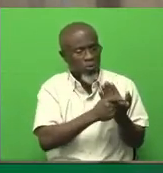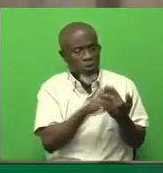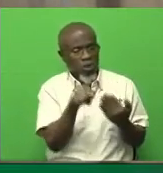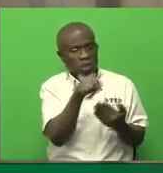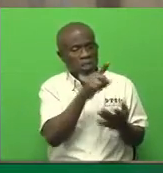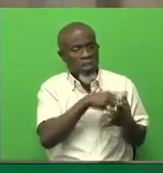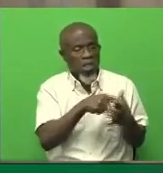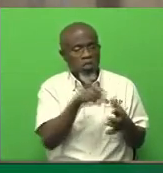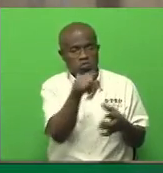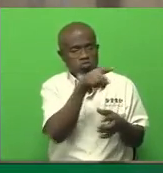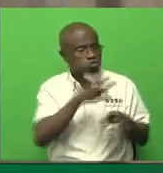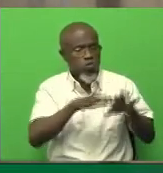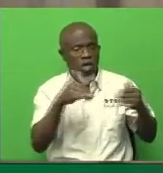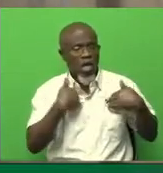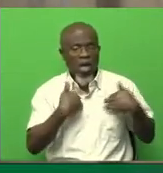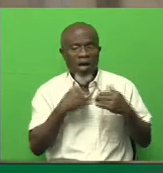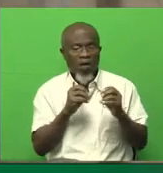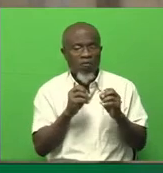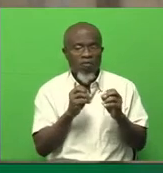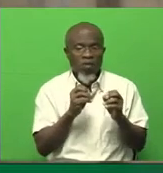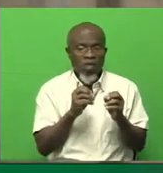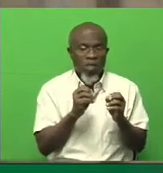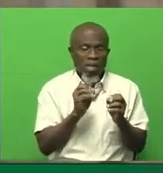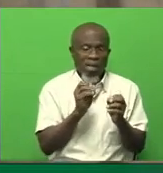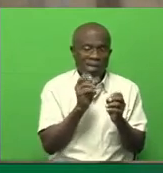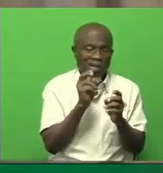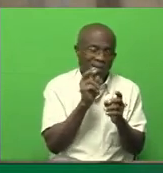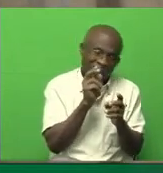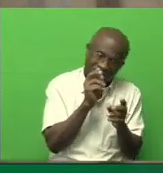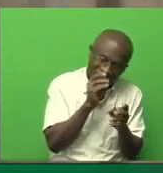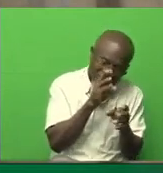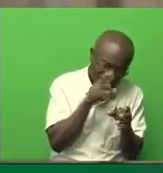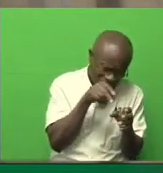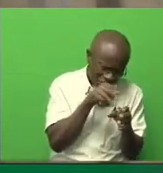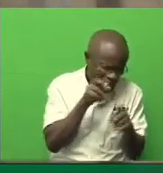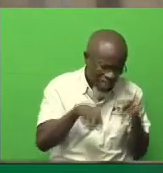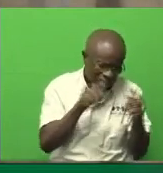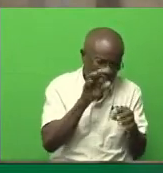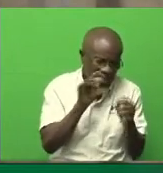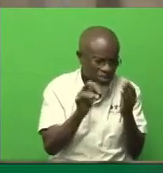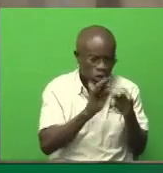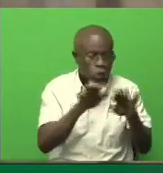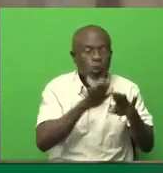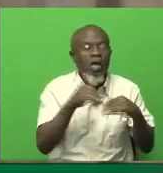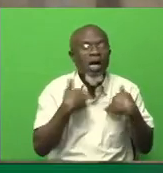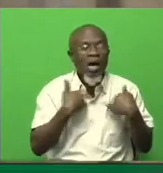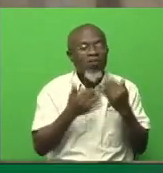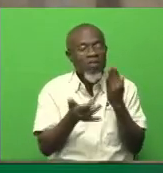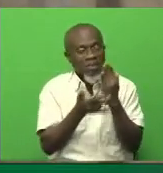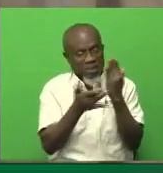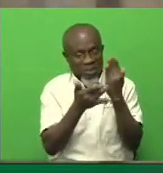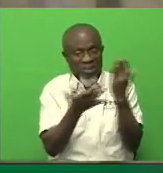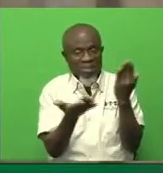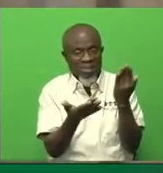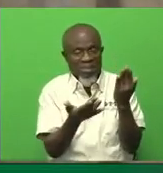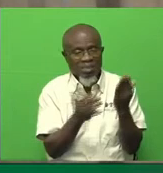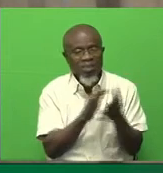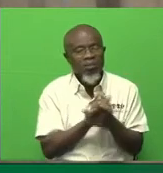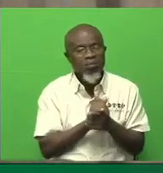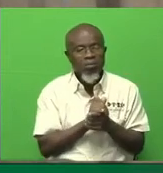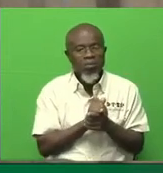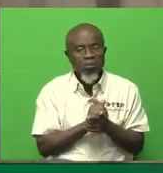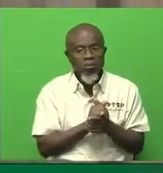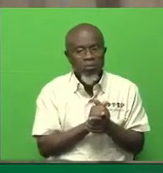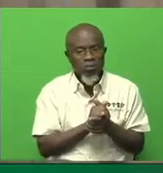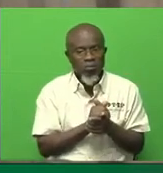readily available the information that I have quoted you can find housing documentation under